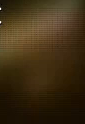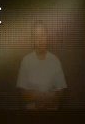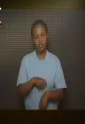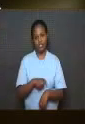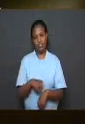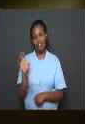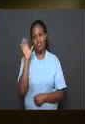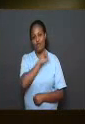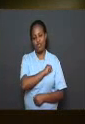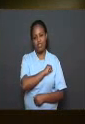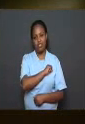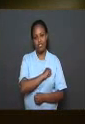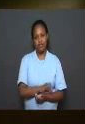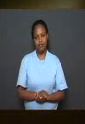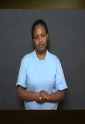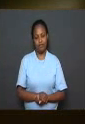Time's up.